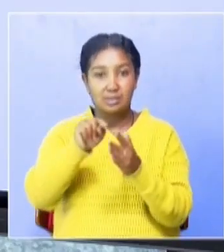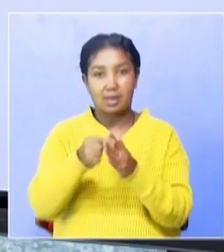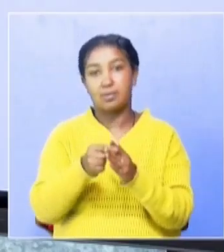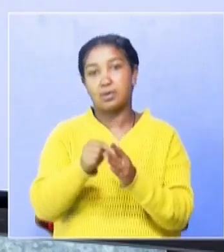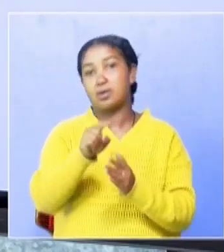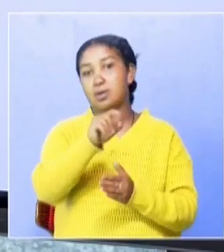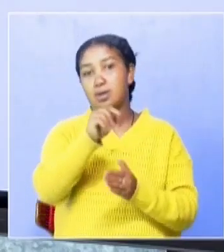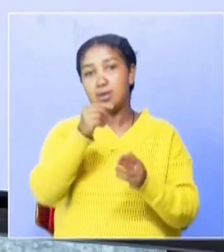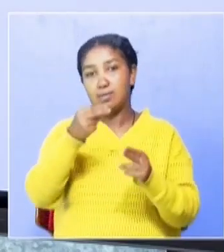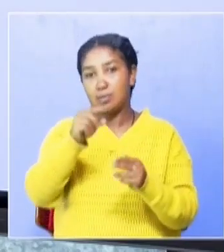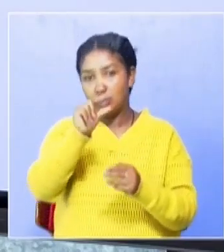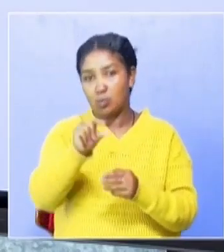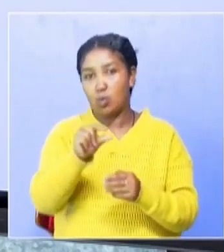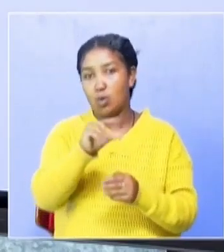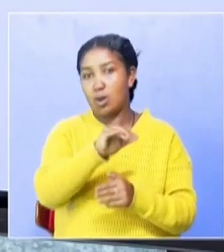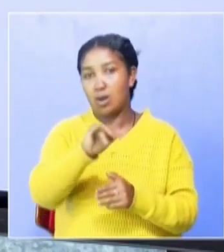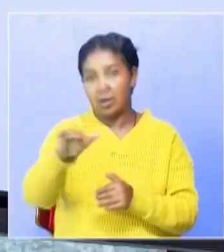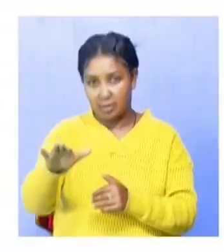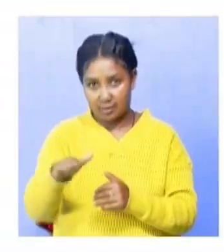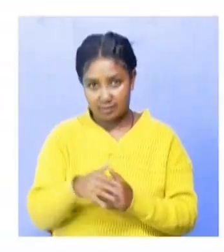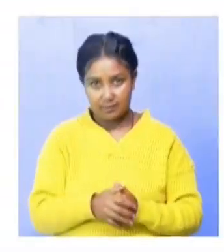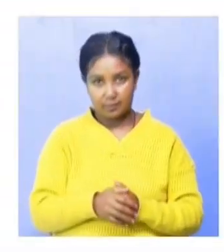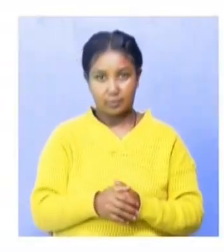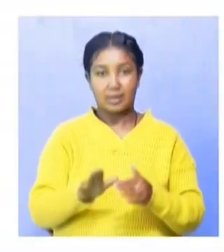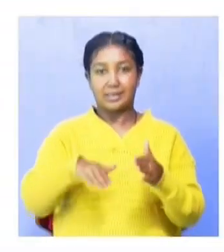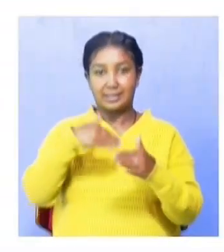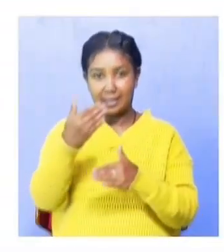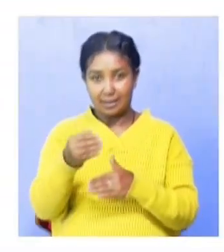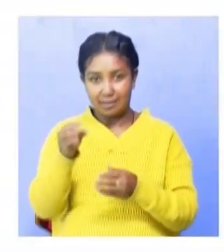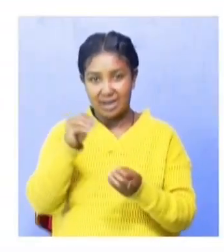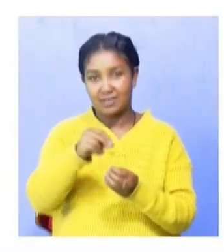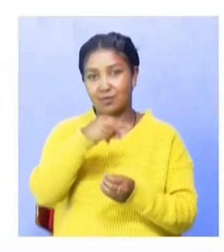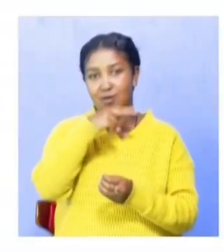letter. Then plus verb